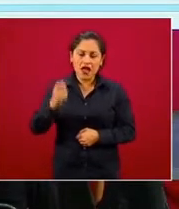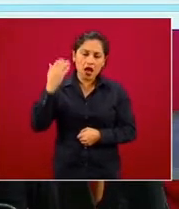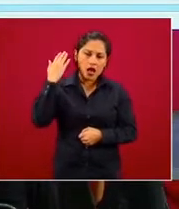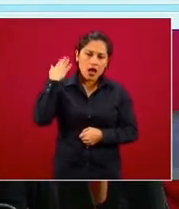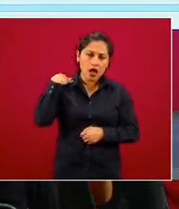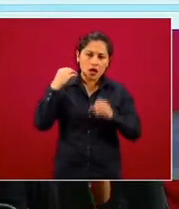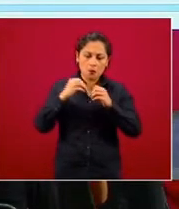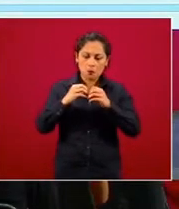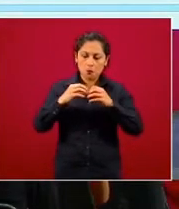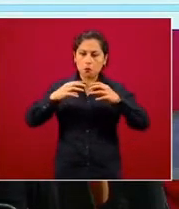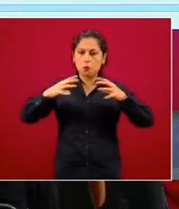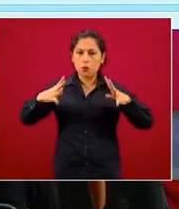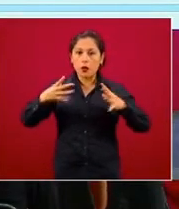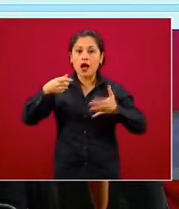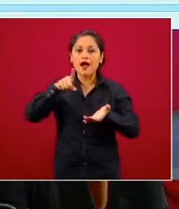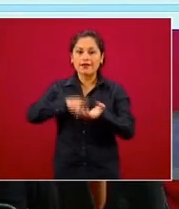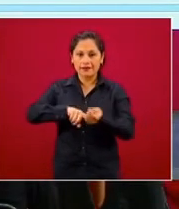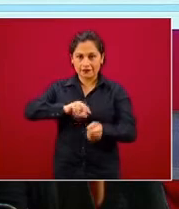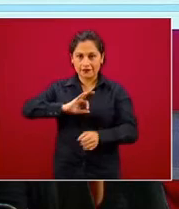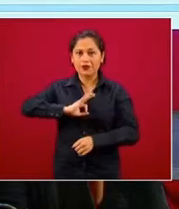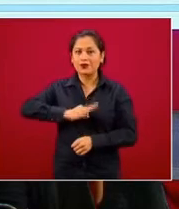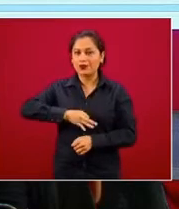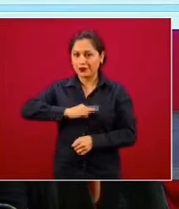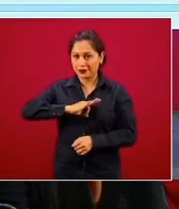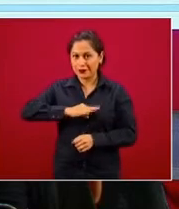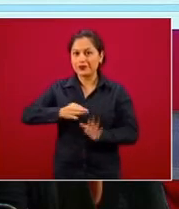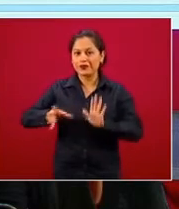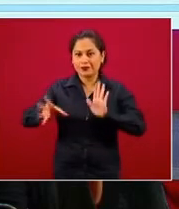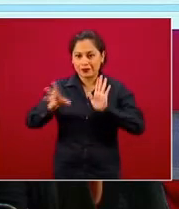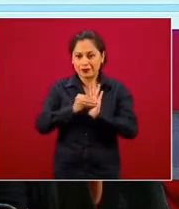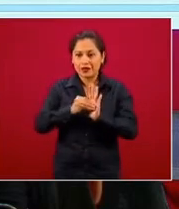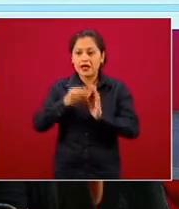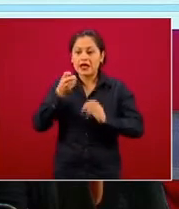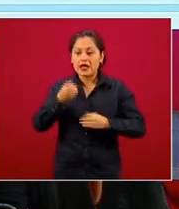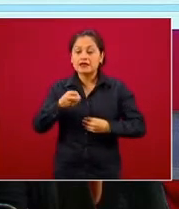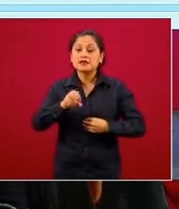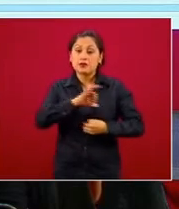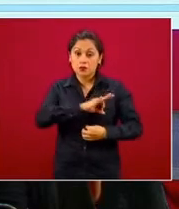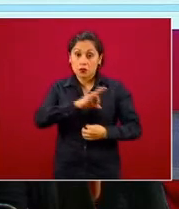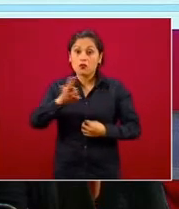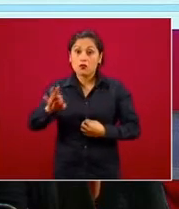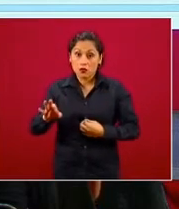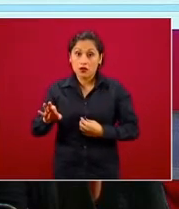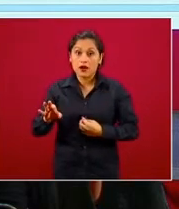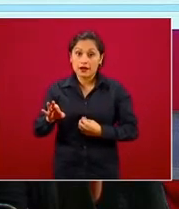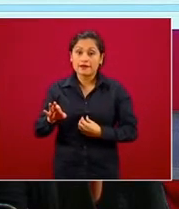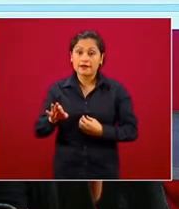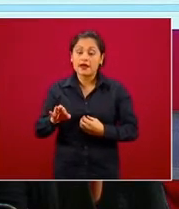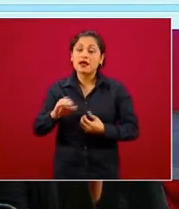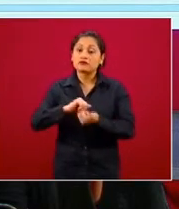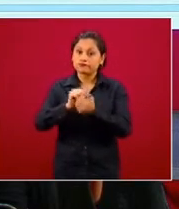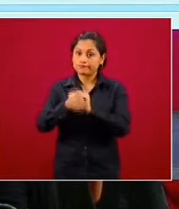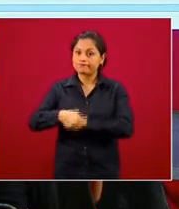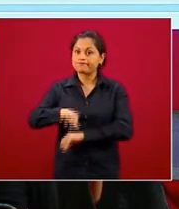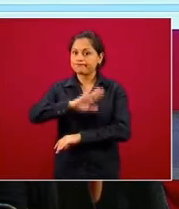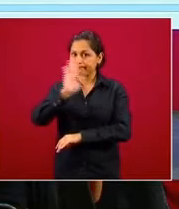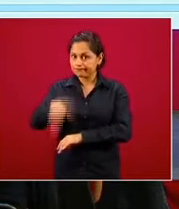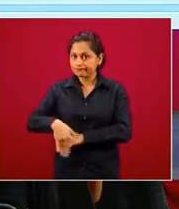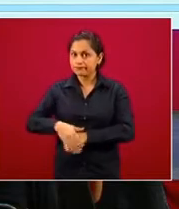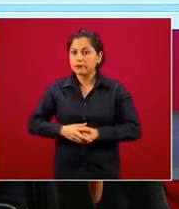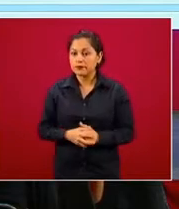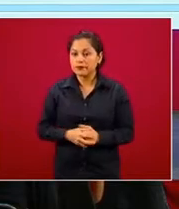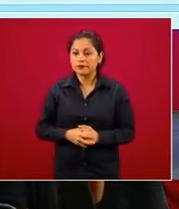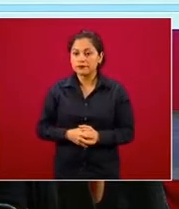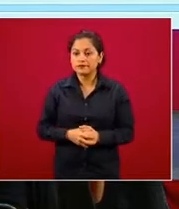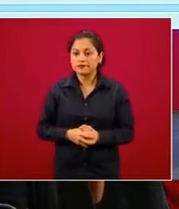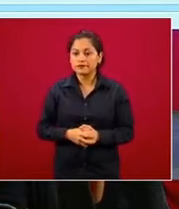lethal. The massive combination You can see here over these years, you